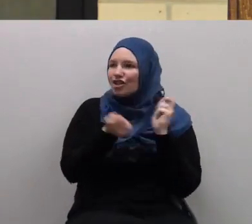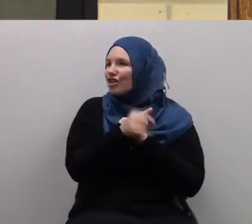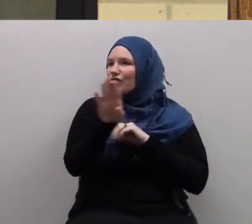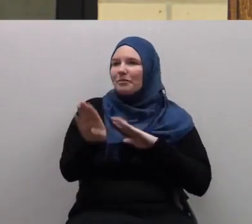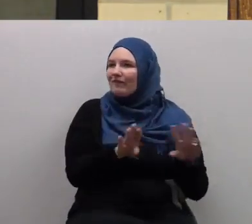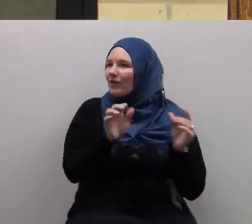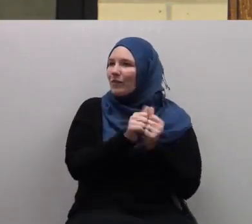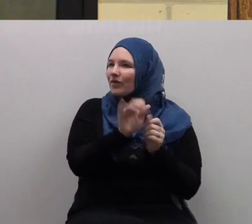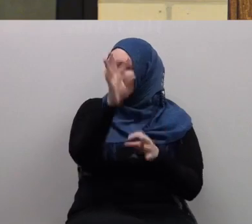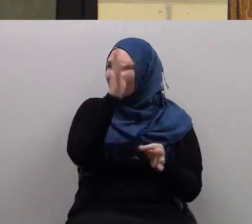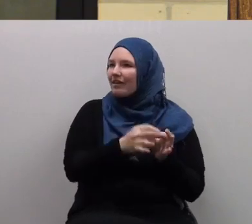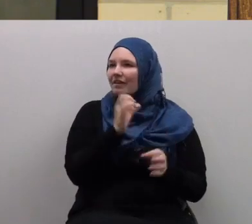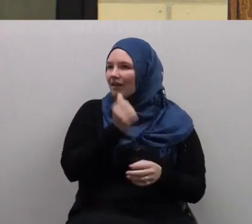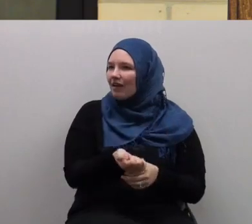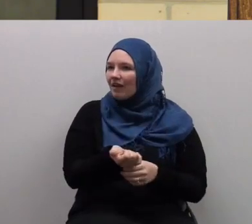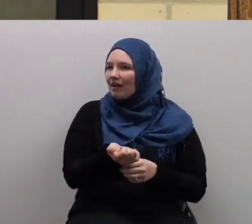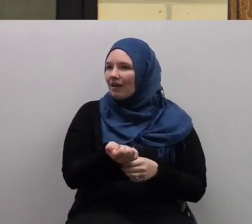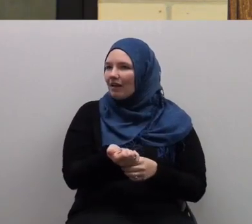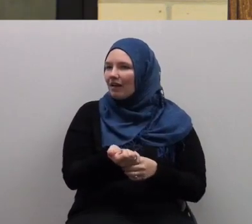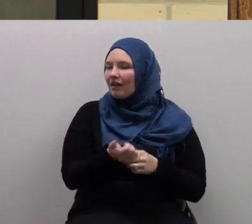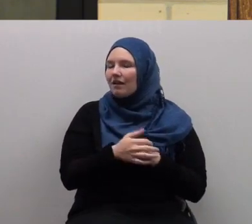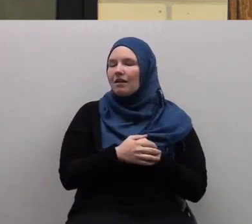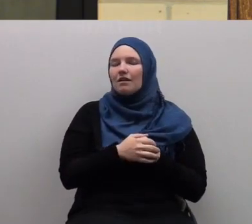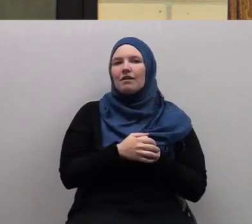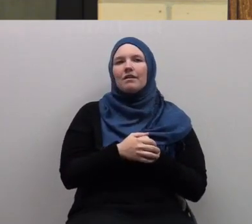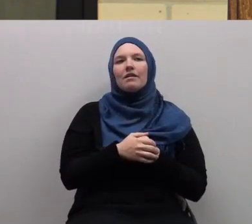their faith or even people.